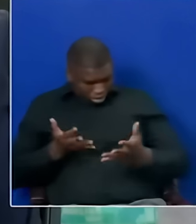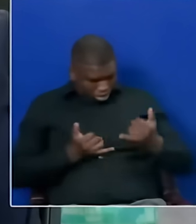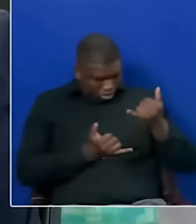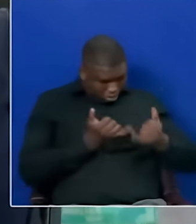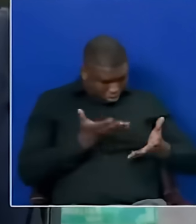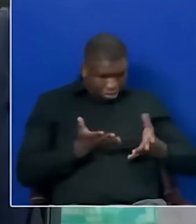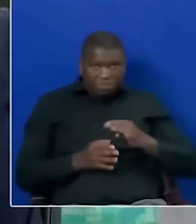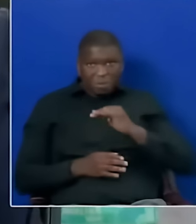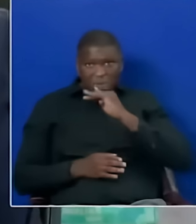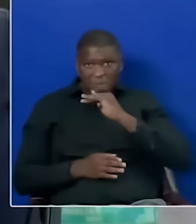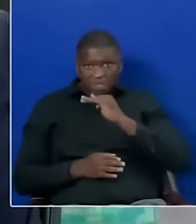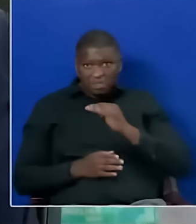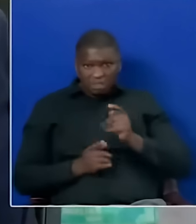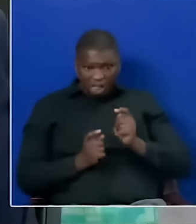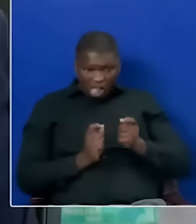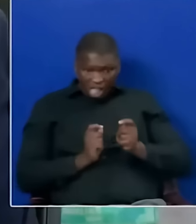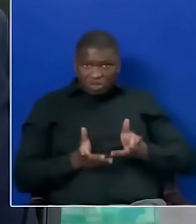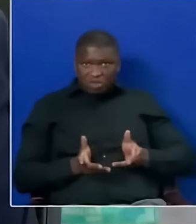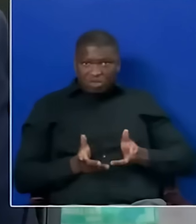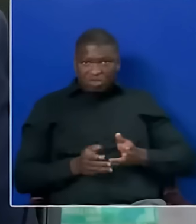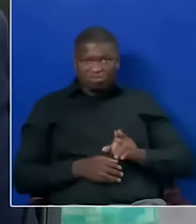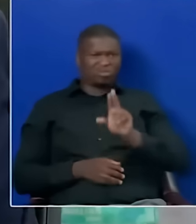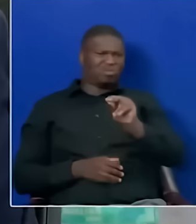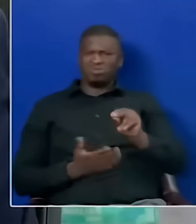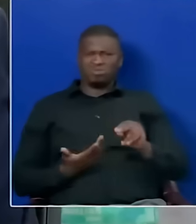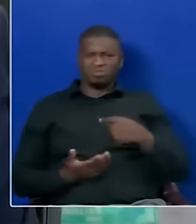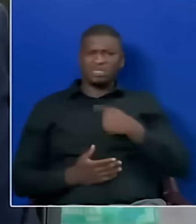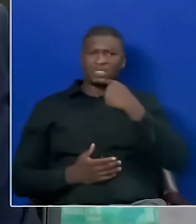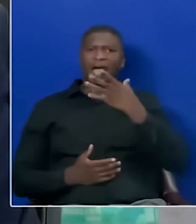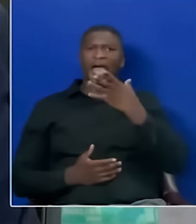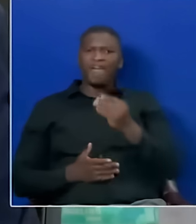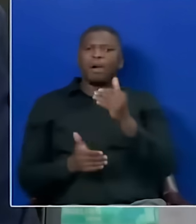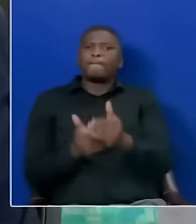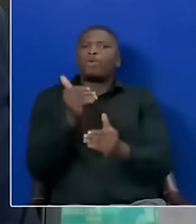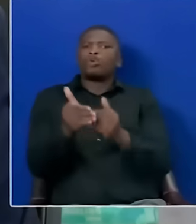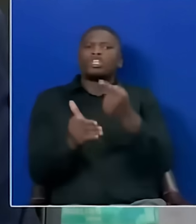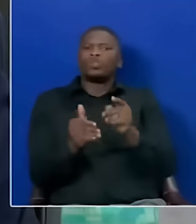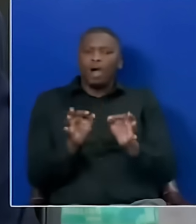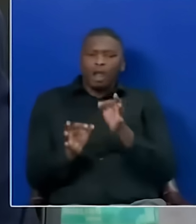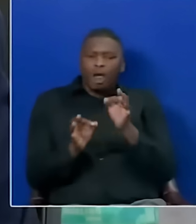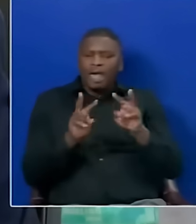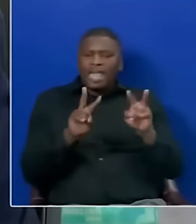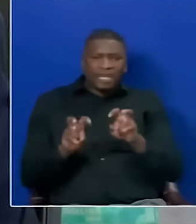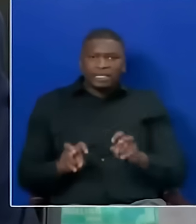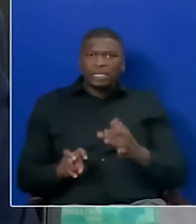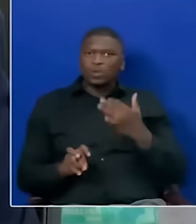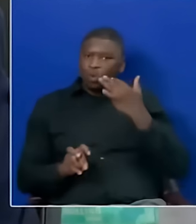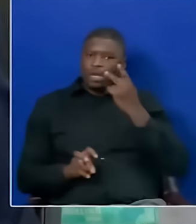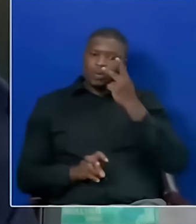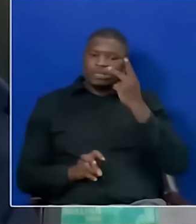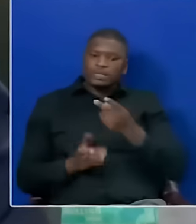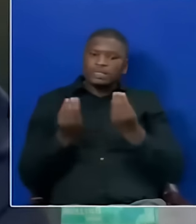I say I have a procedure in place to investigate when we come across